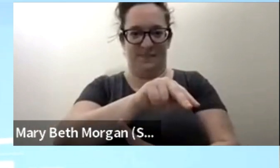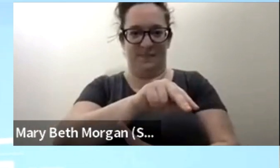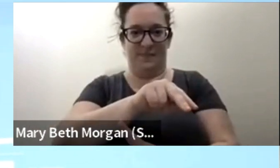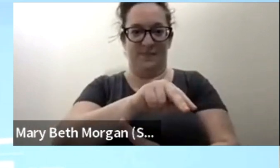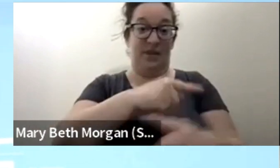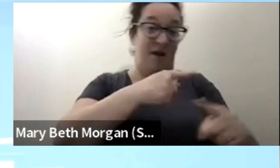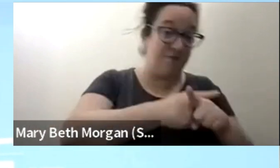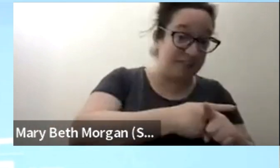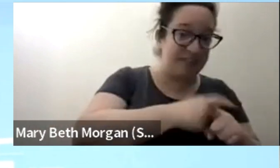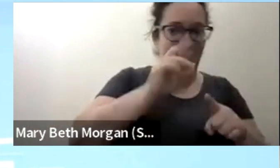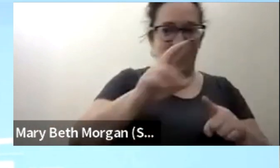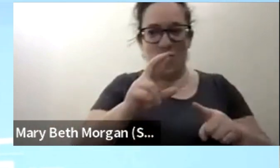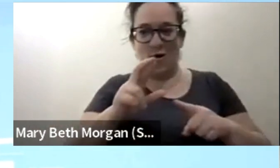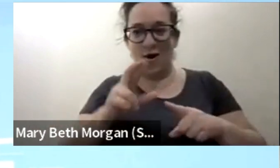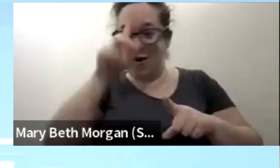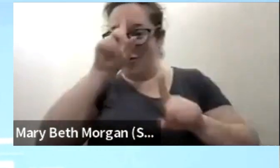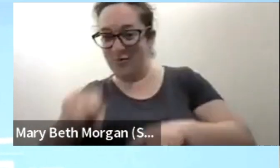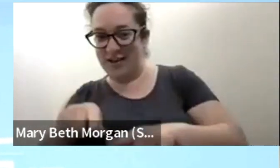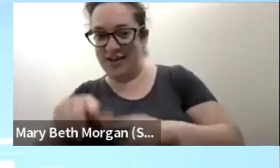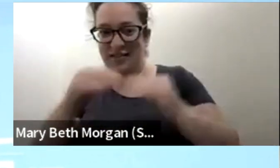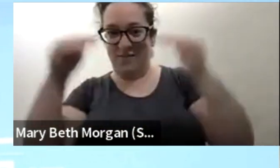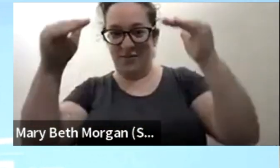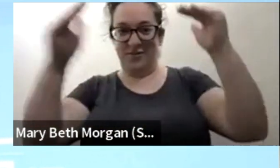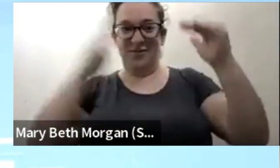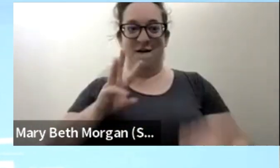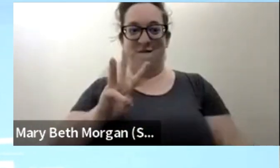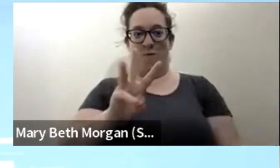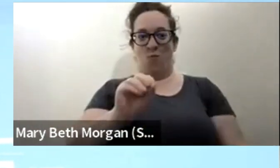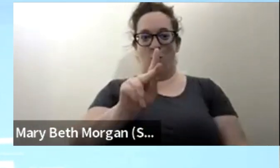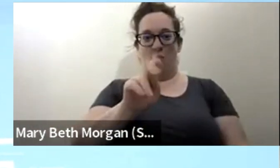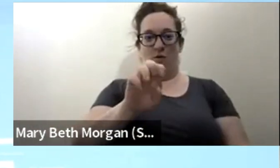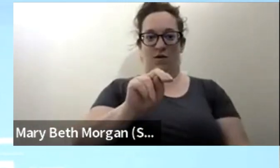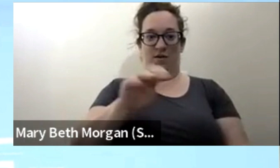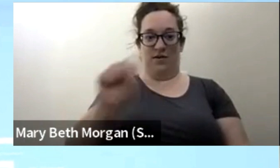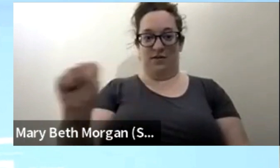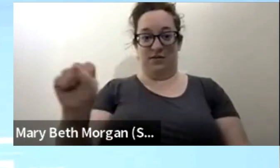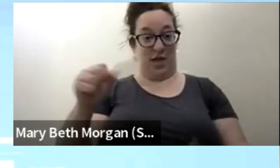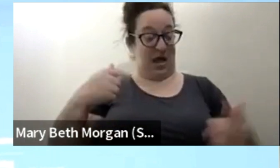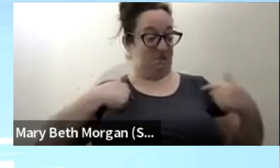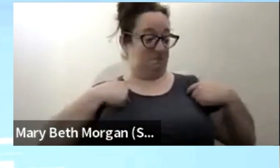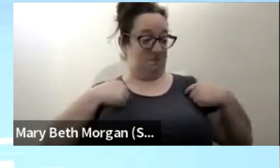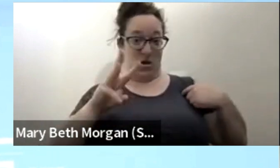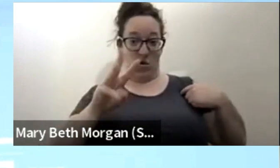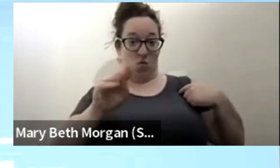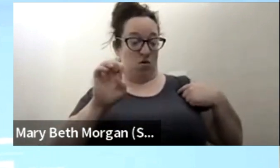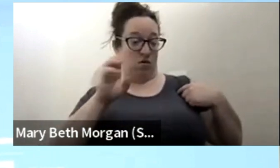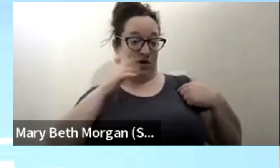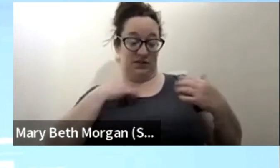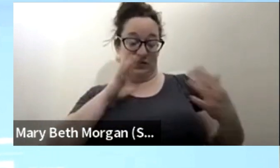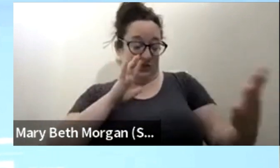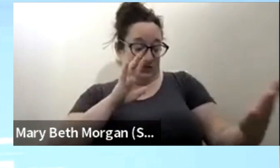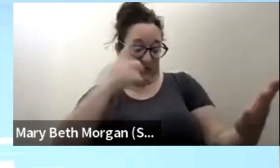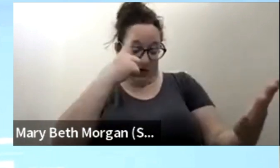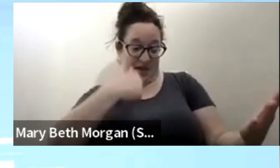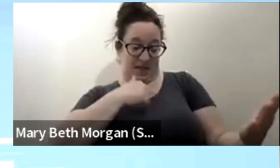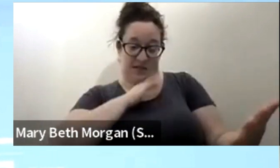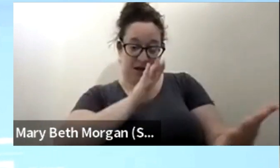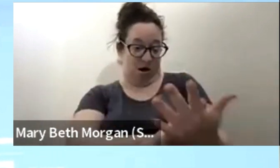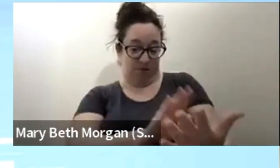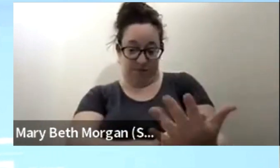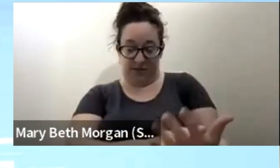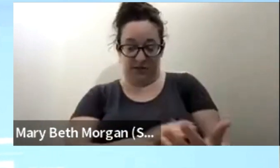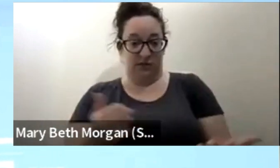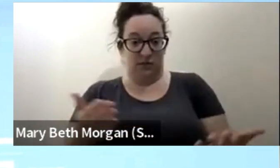Shakespeare? Because that's not what's happening. You don't write speeches like to be or not to be. If